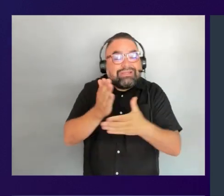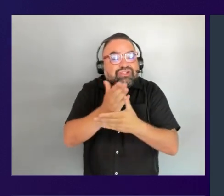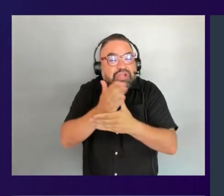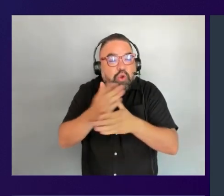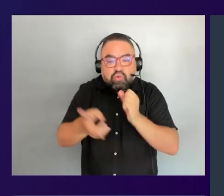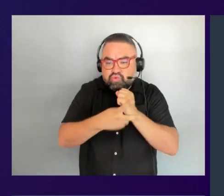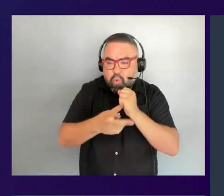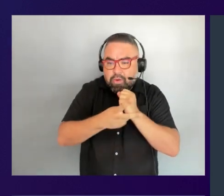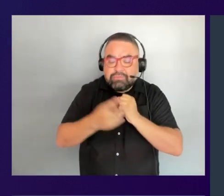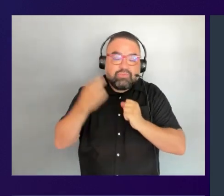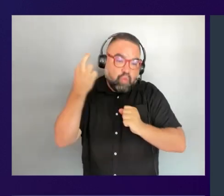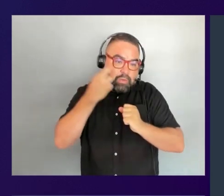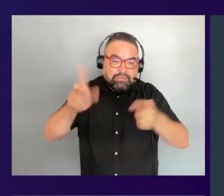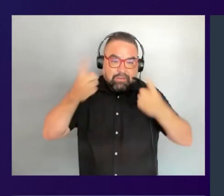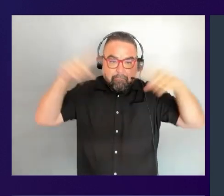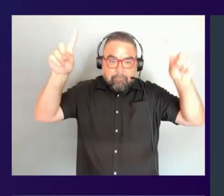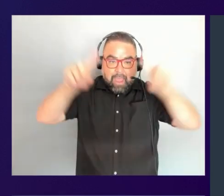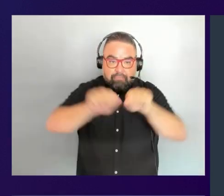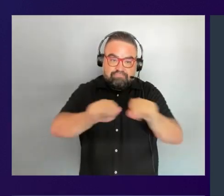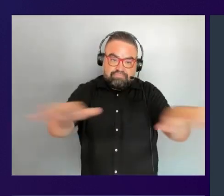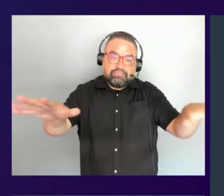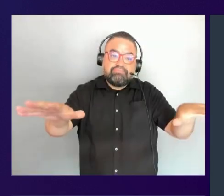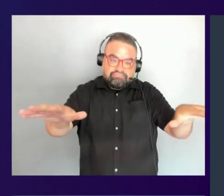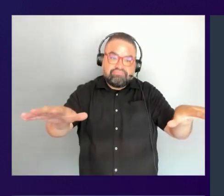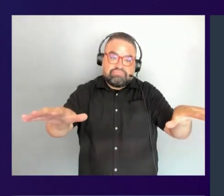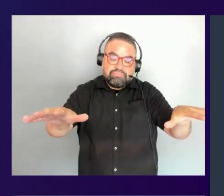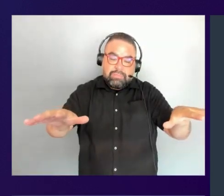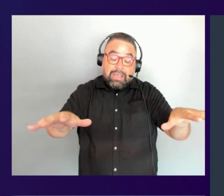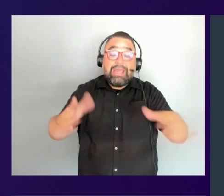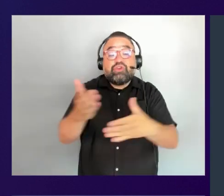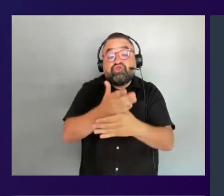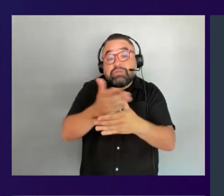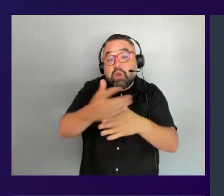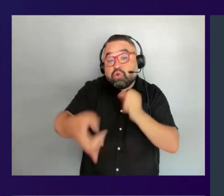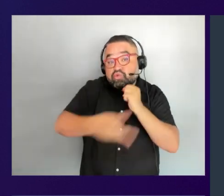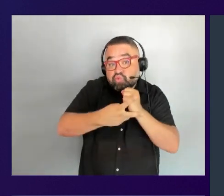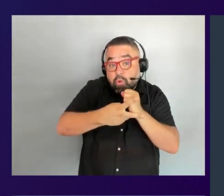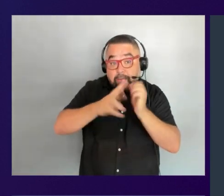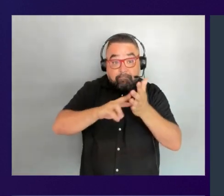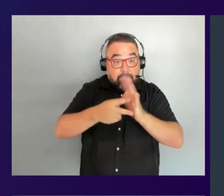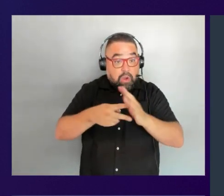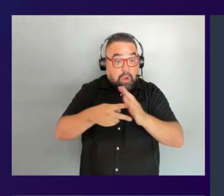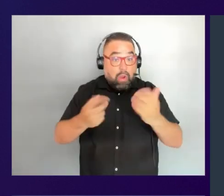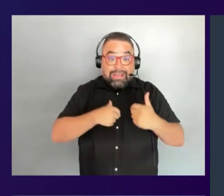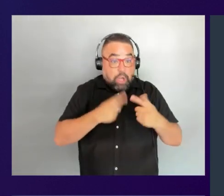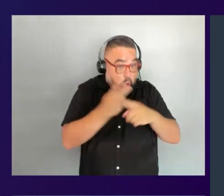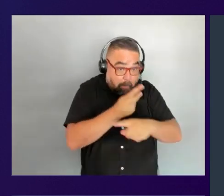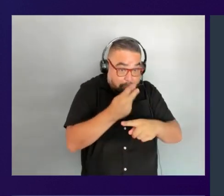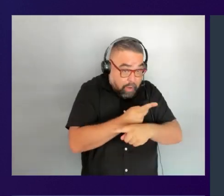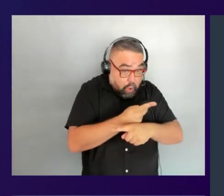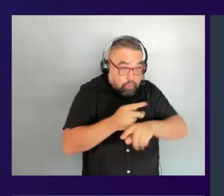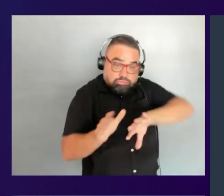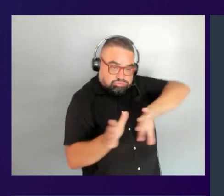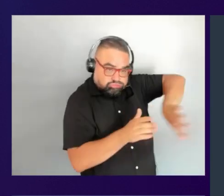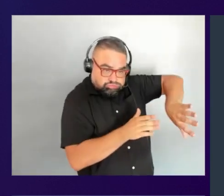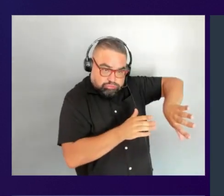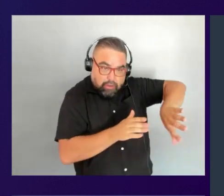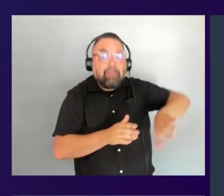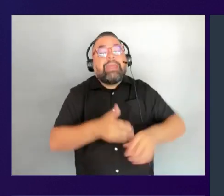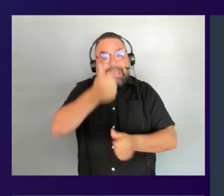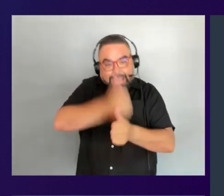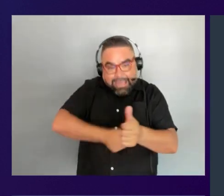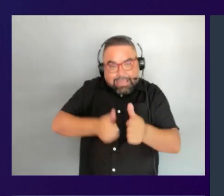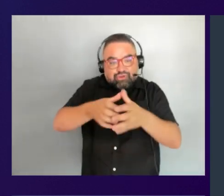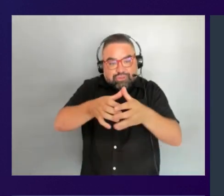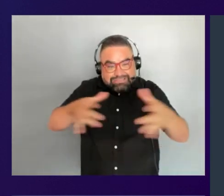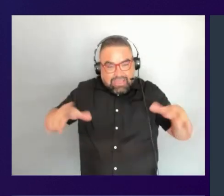successful deployment. Using shared storage allows for the disaggregation of compute from storage, allowing each to scale independently